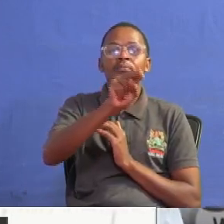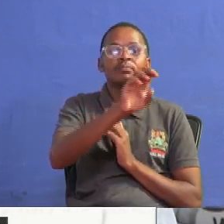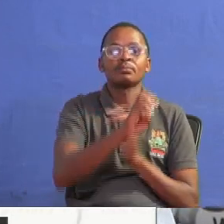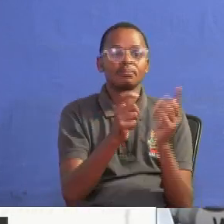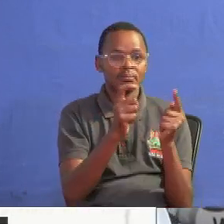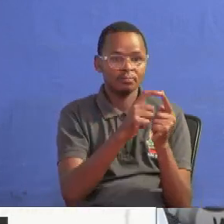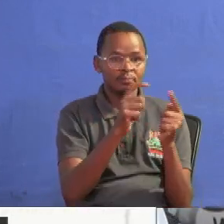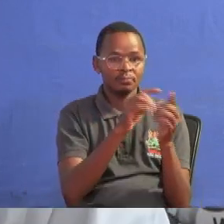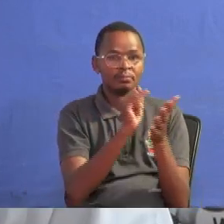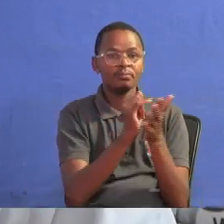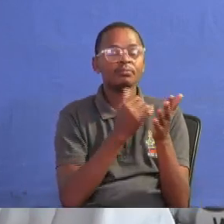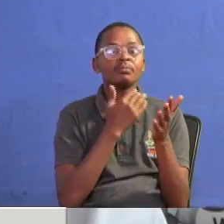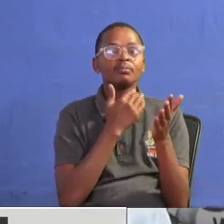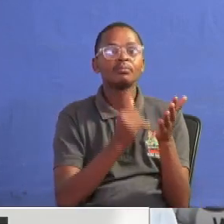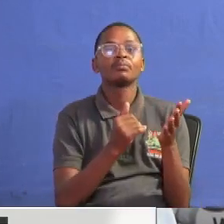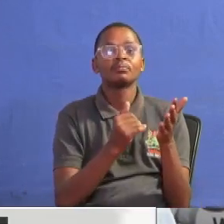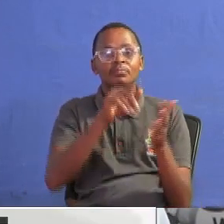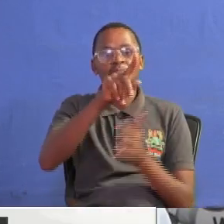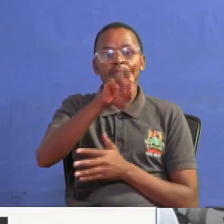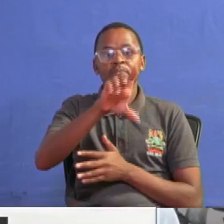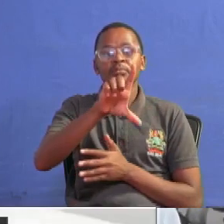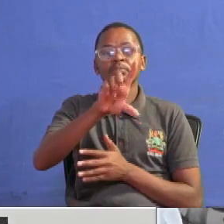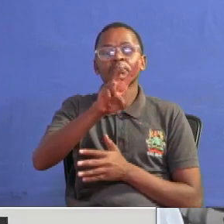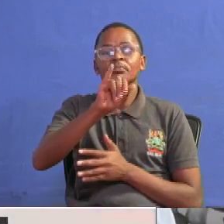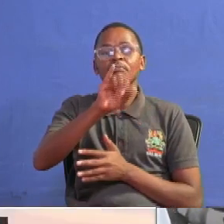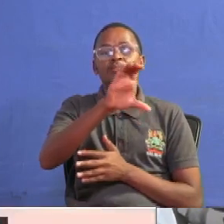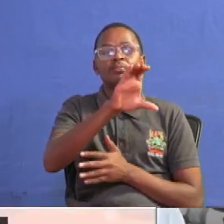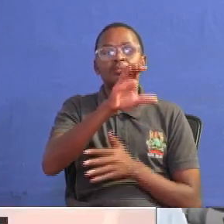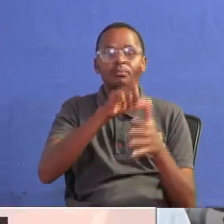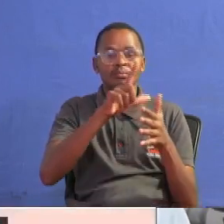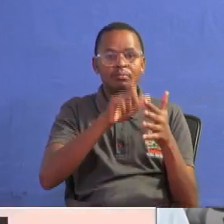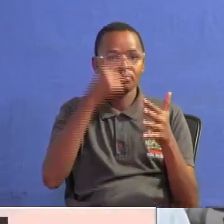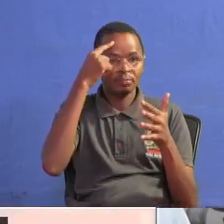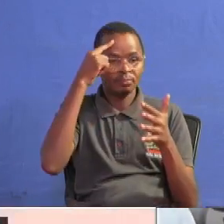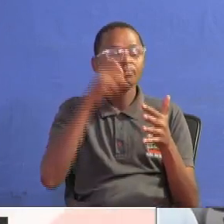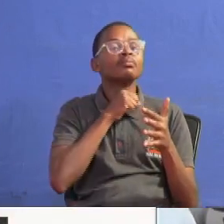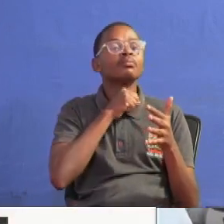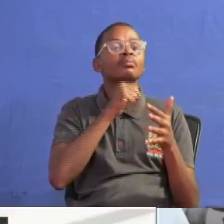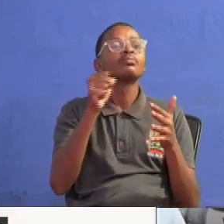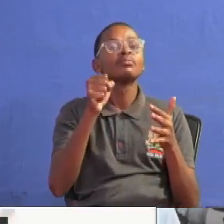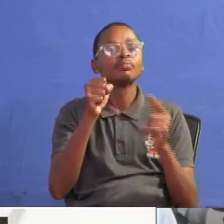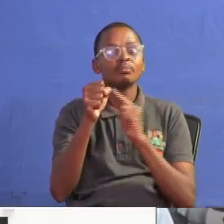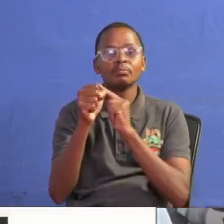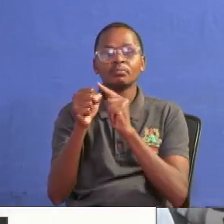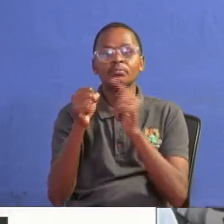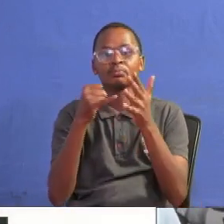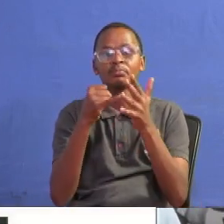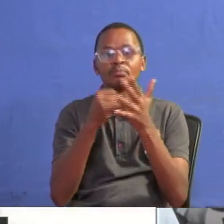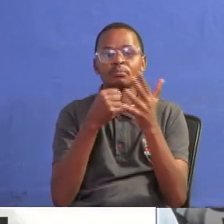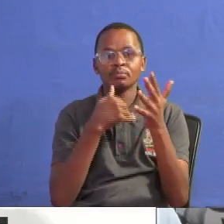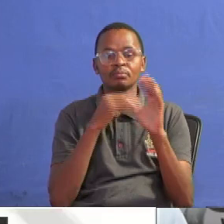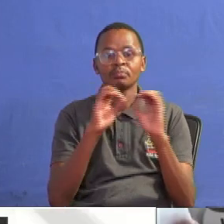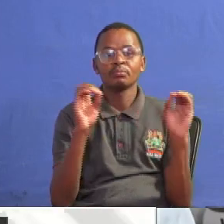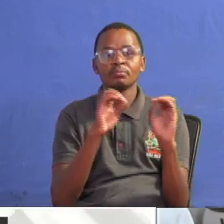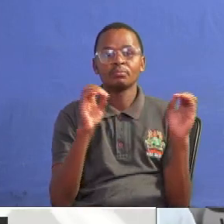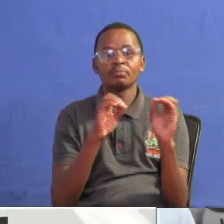test that you ideally want to do is the pelvic ultrasound. Pelvic ultrasound is a very benign. It does not